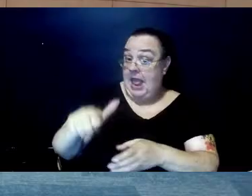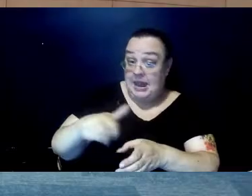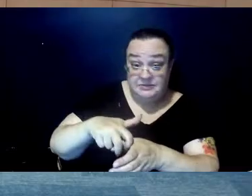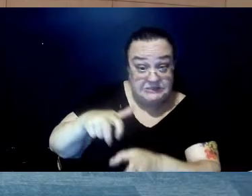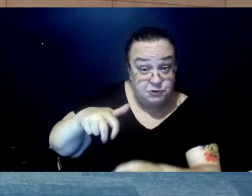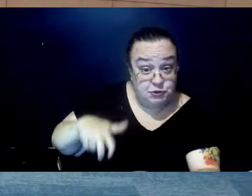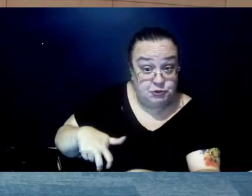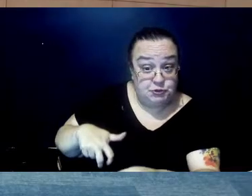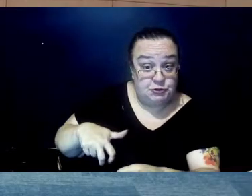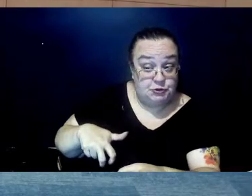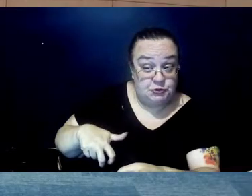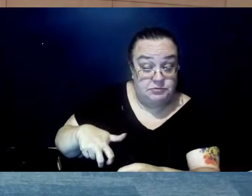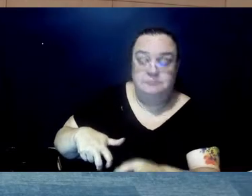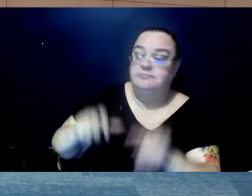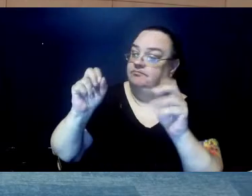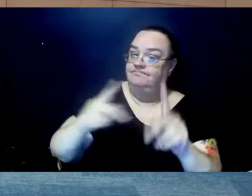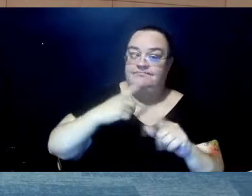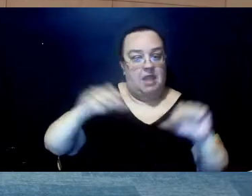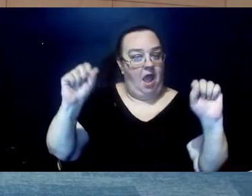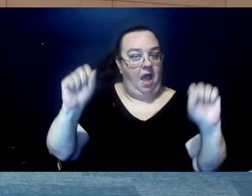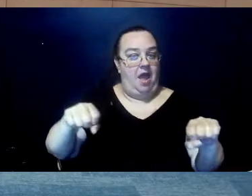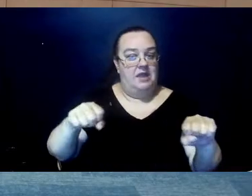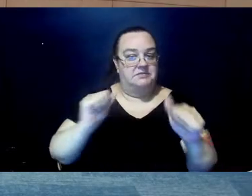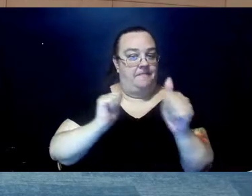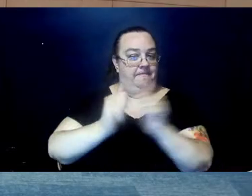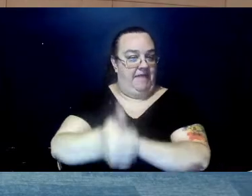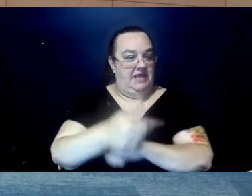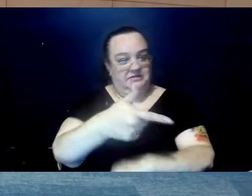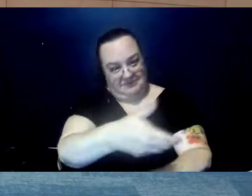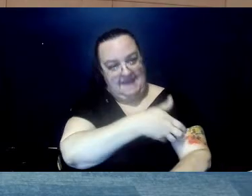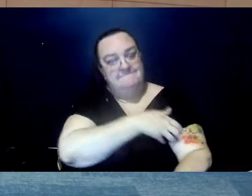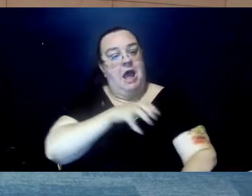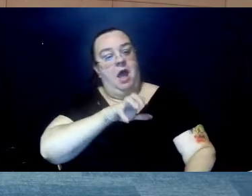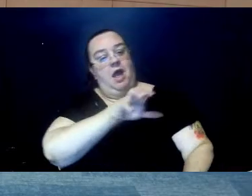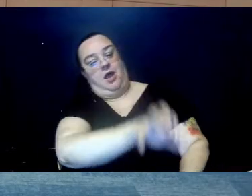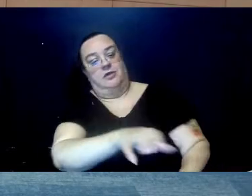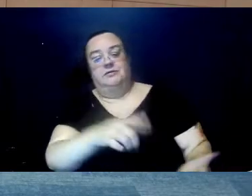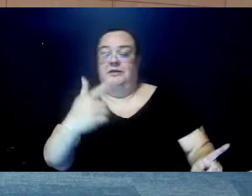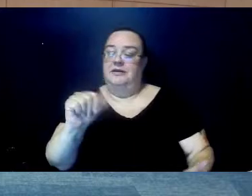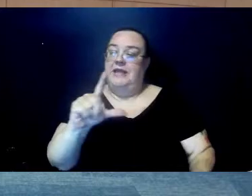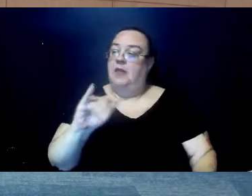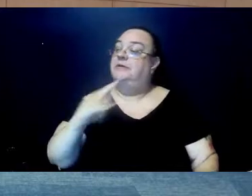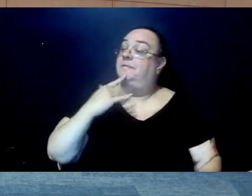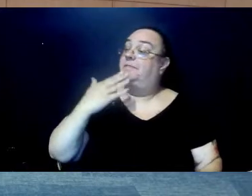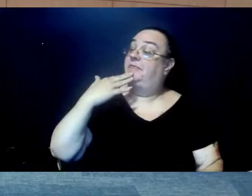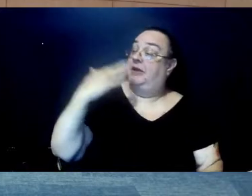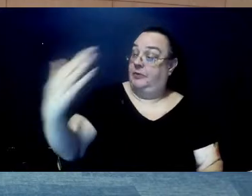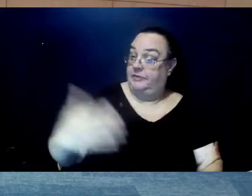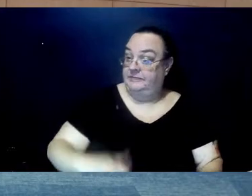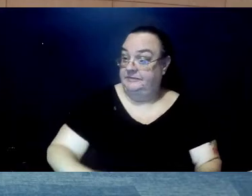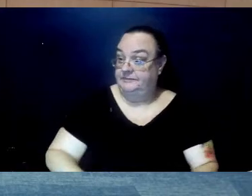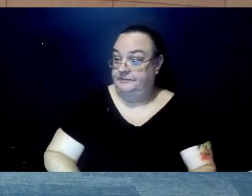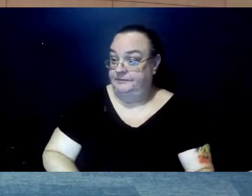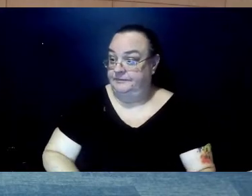abstentions? All right, the ayes have it. You are empowered. Thank you. All right.